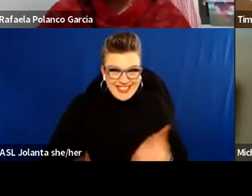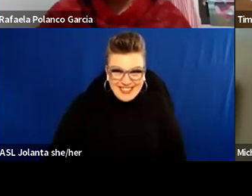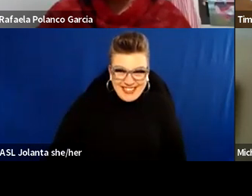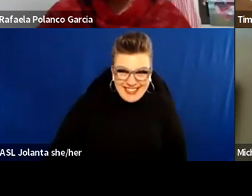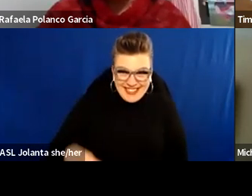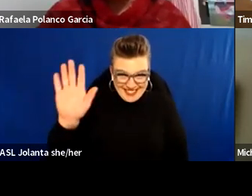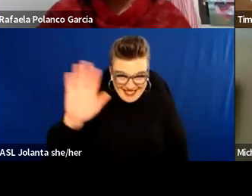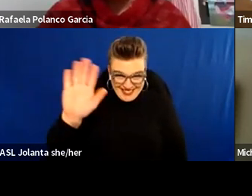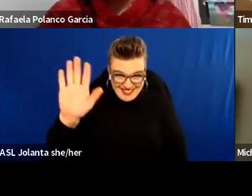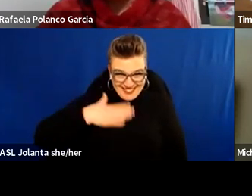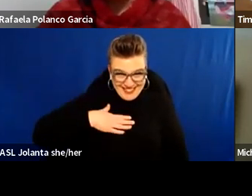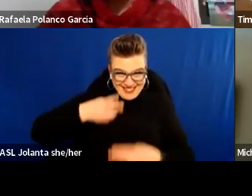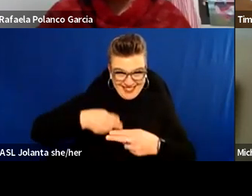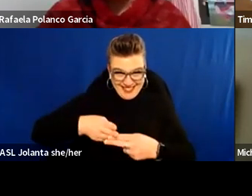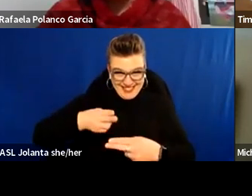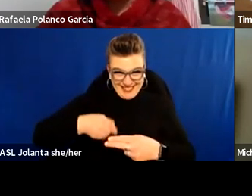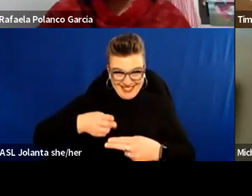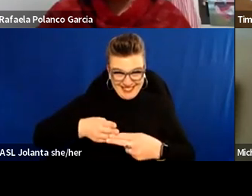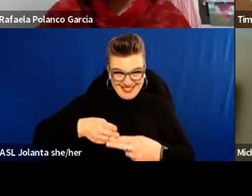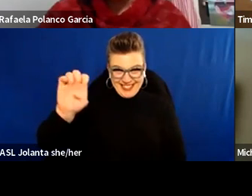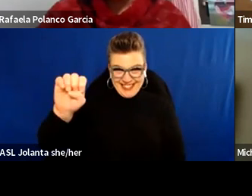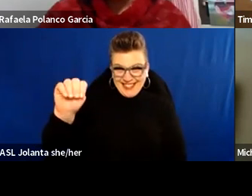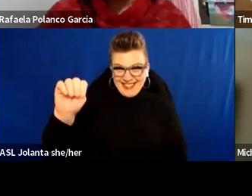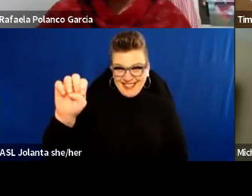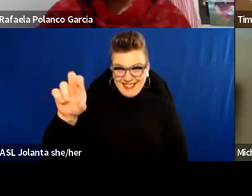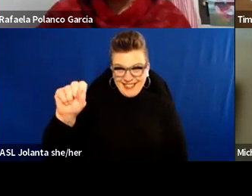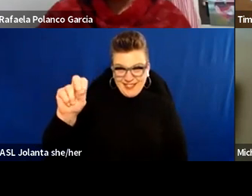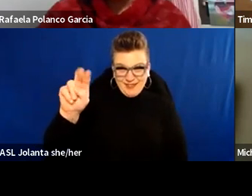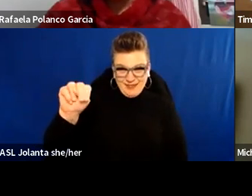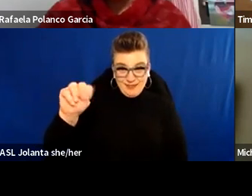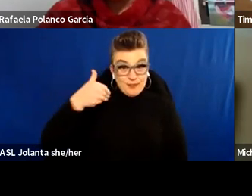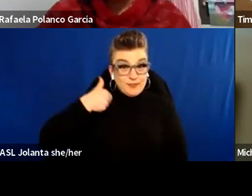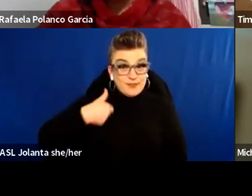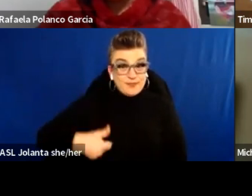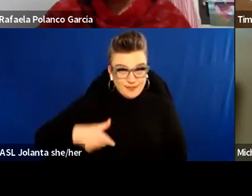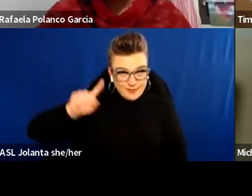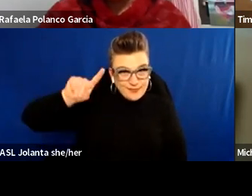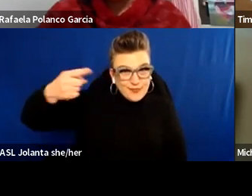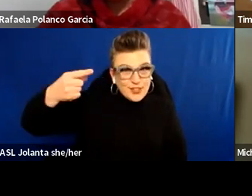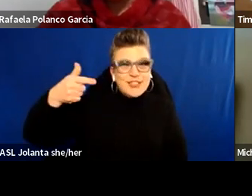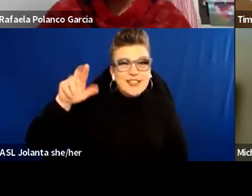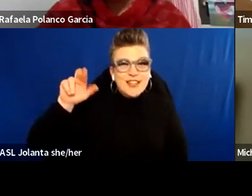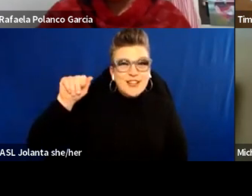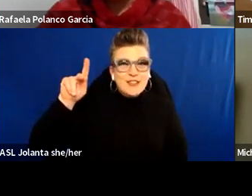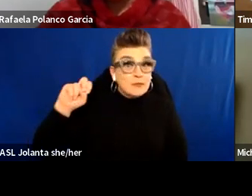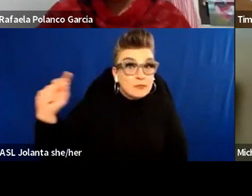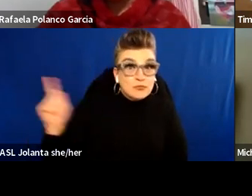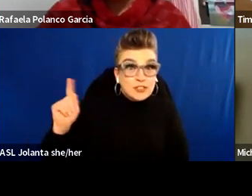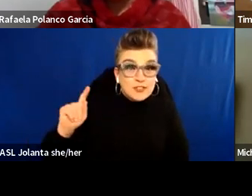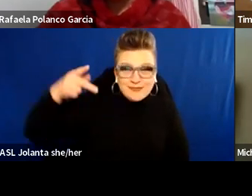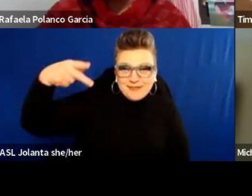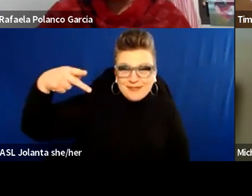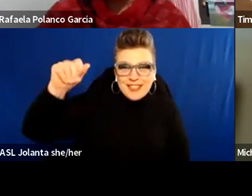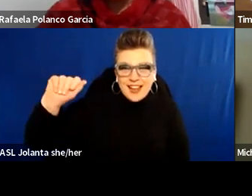hi my name is emerson and i'm a first grader at the pa